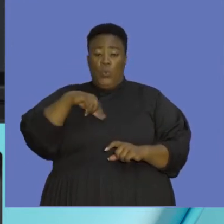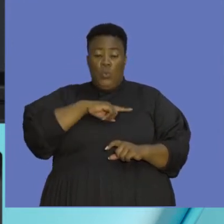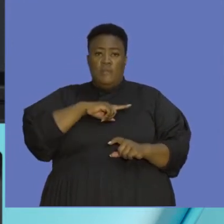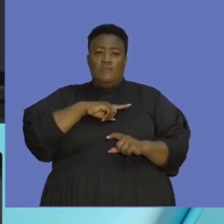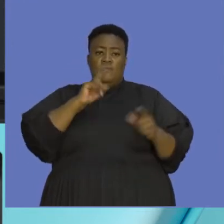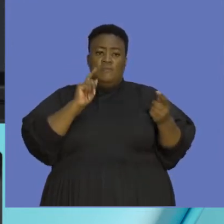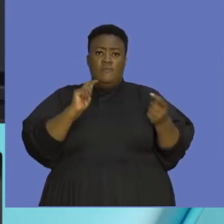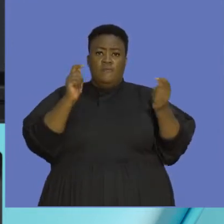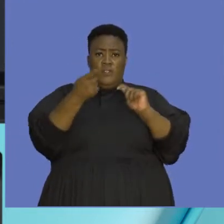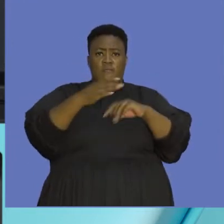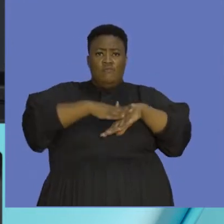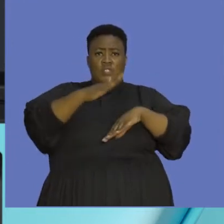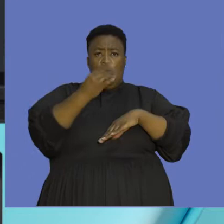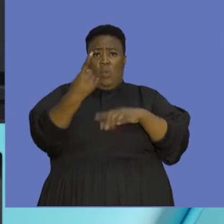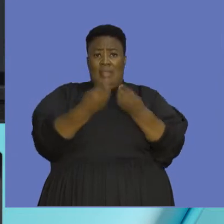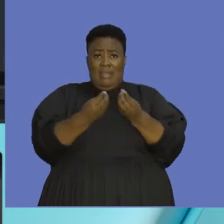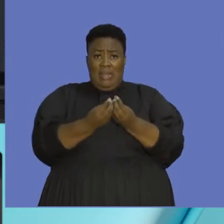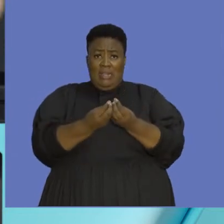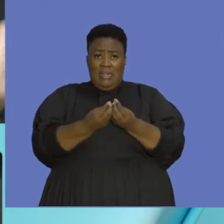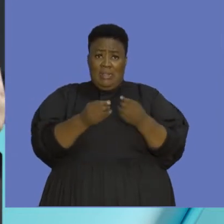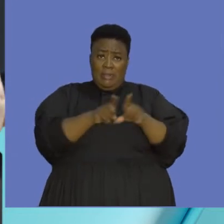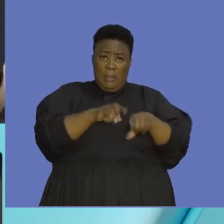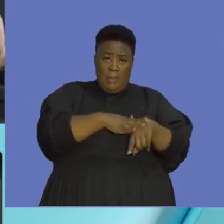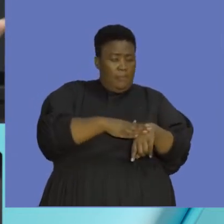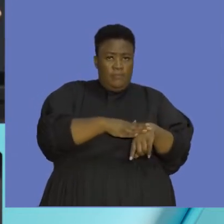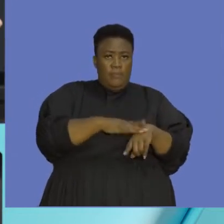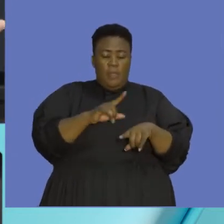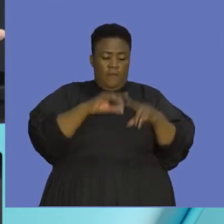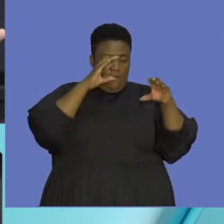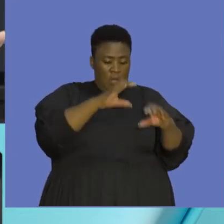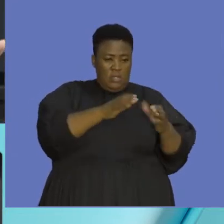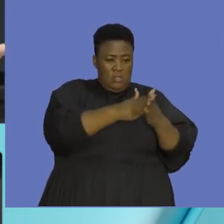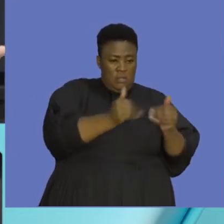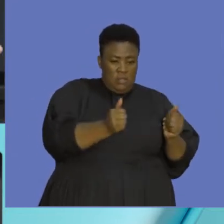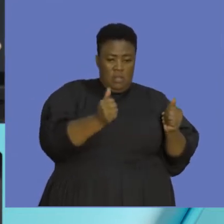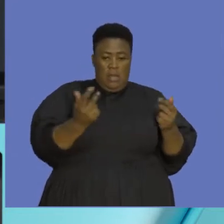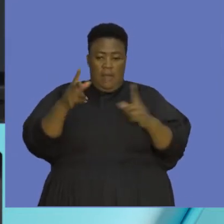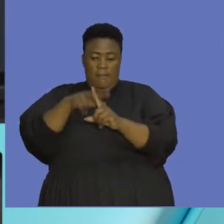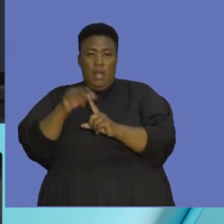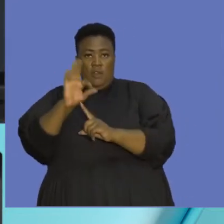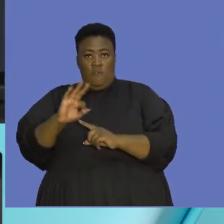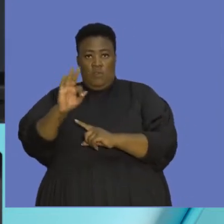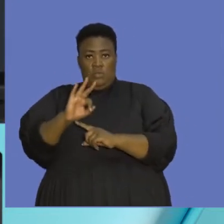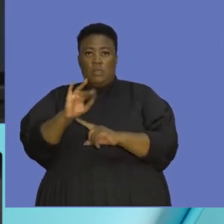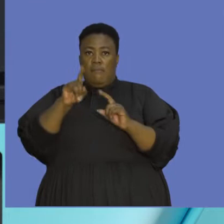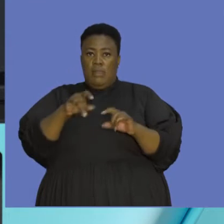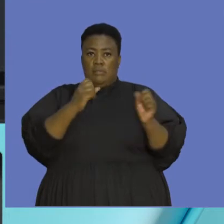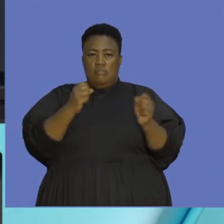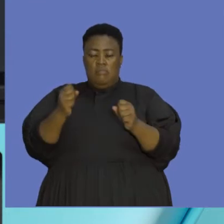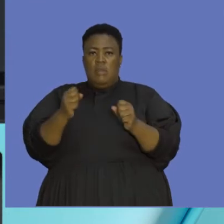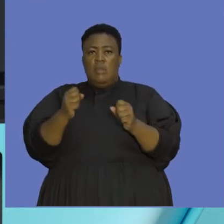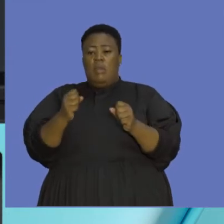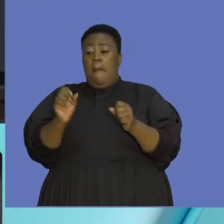more than one thing at a time. So if I'm looking at acceleration and applied force, I've got to keep